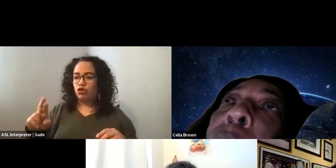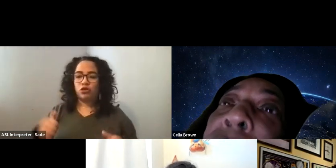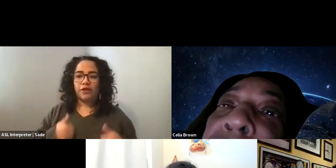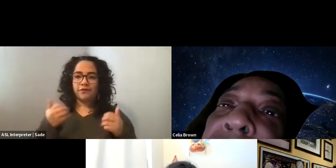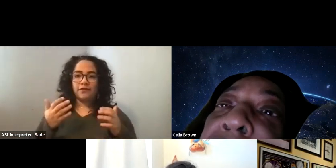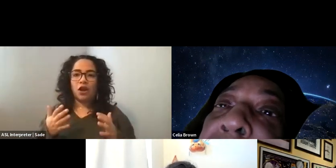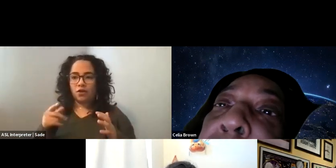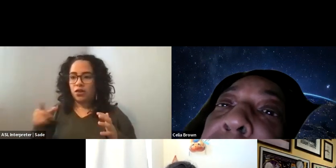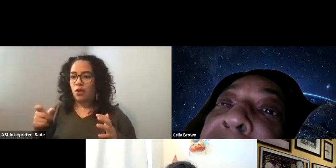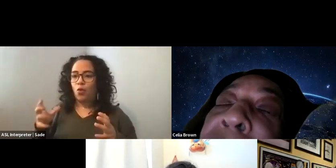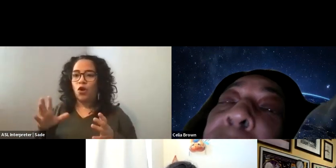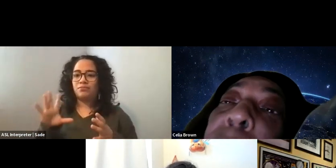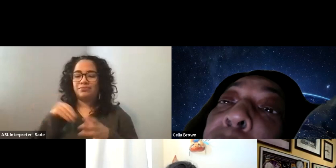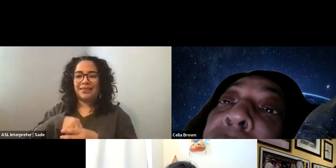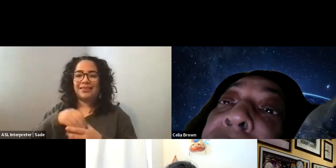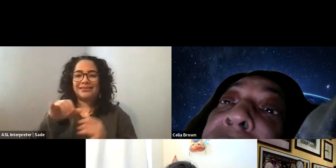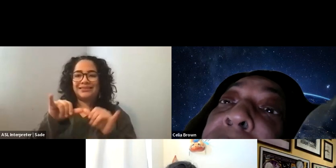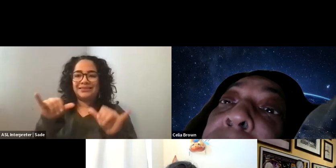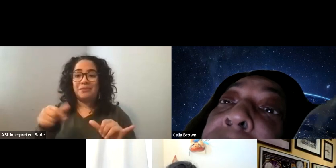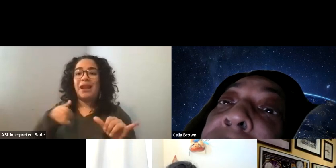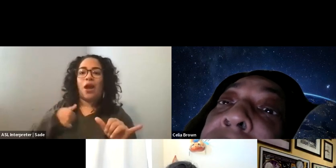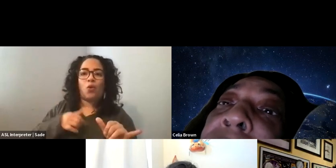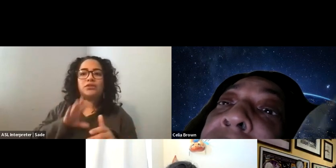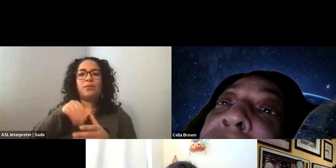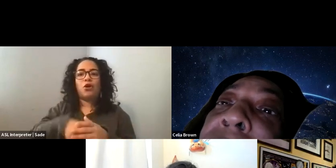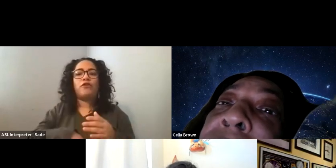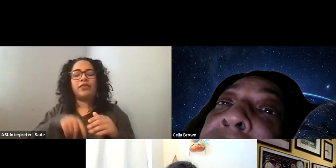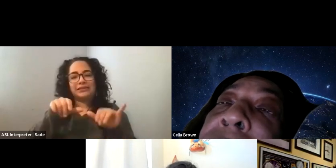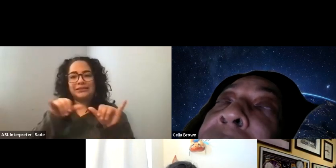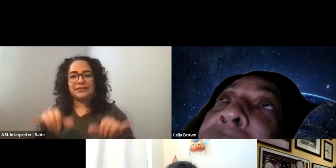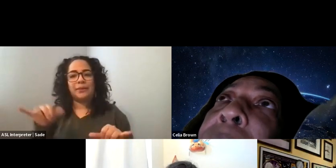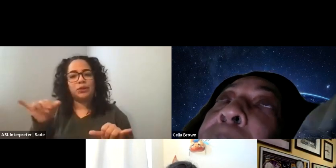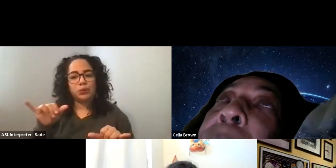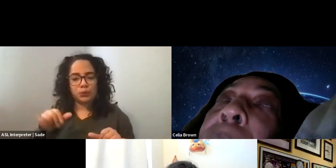a part of the system, and I was a part of the system. And